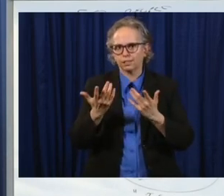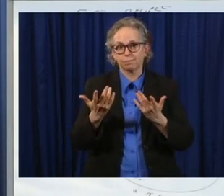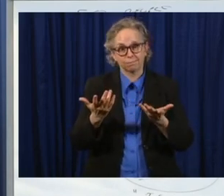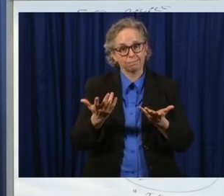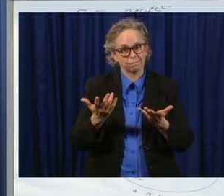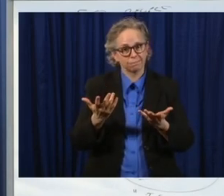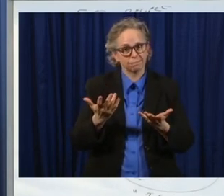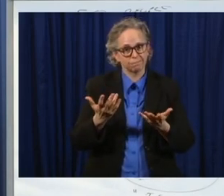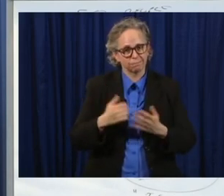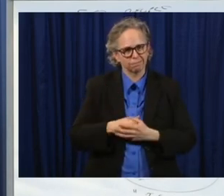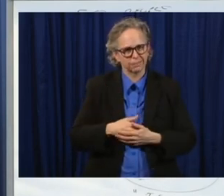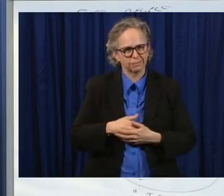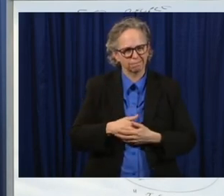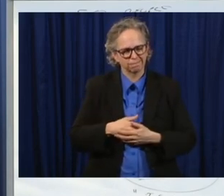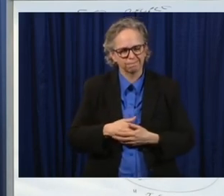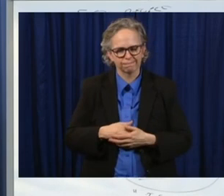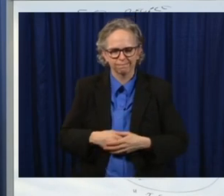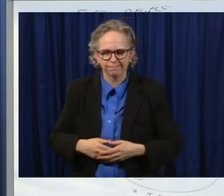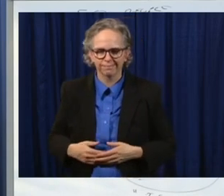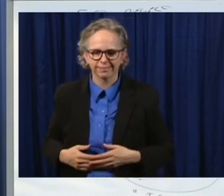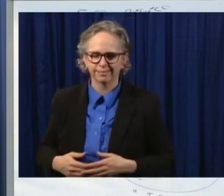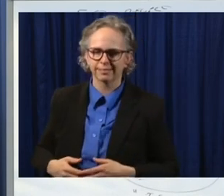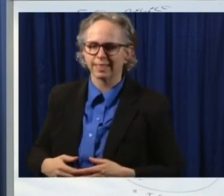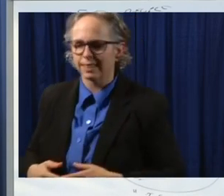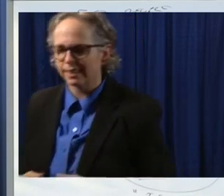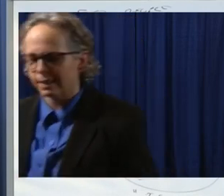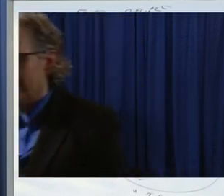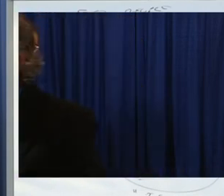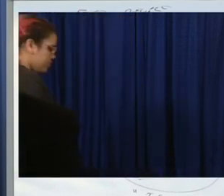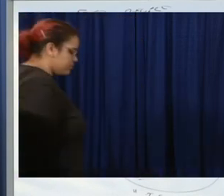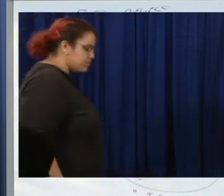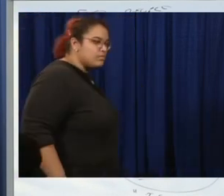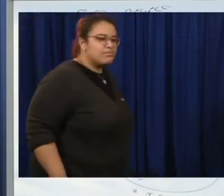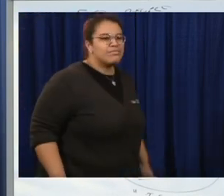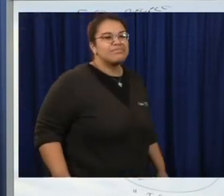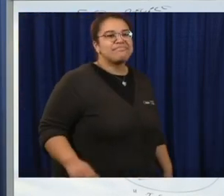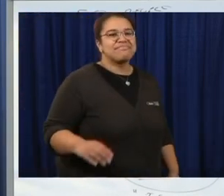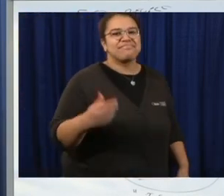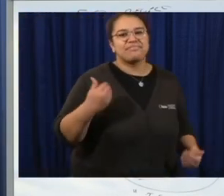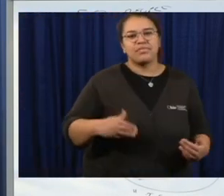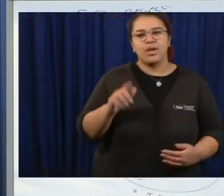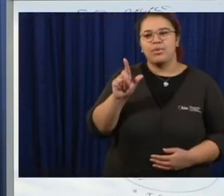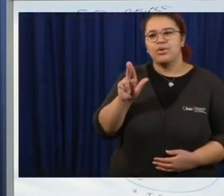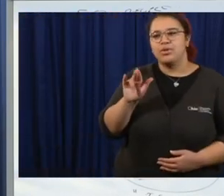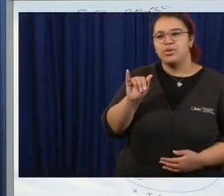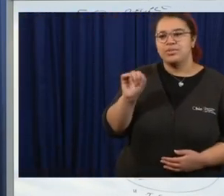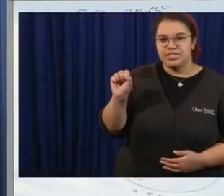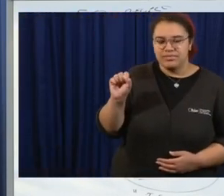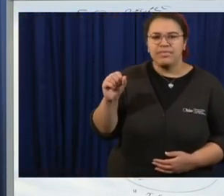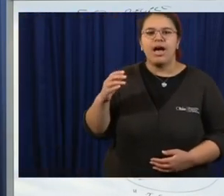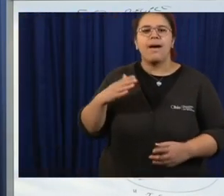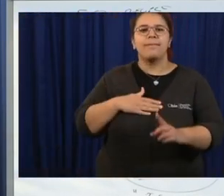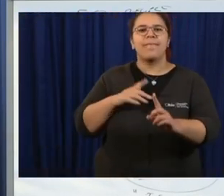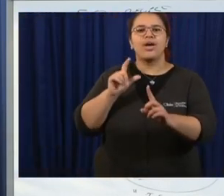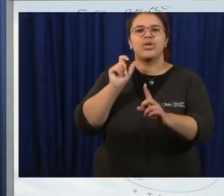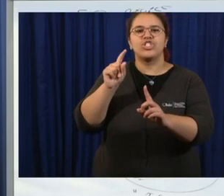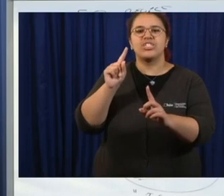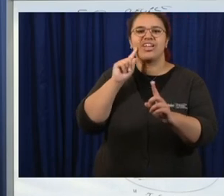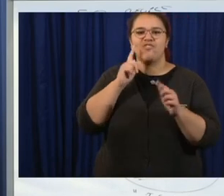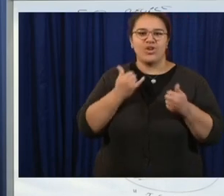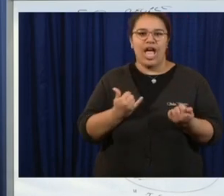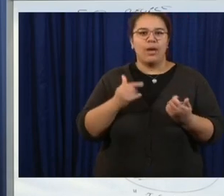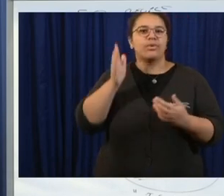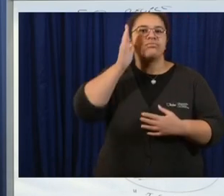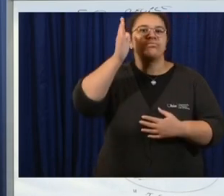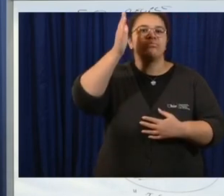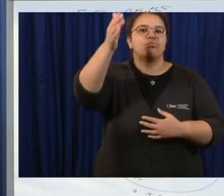Luis Gill with Ohio Latino TV. And my question is into the future, Election Day, November. Is your team